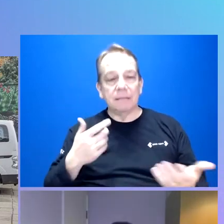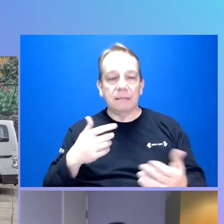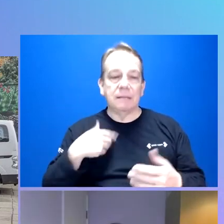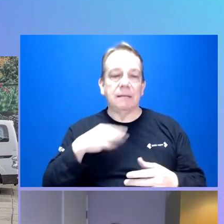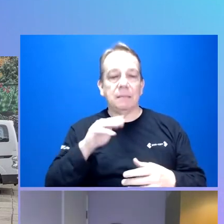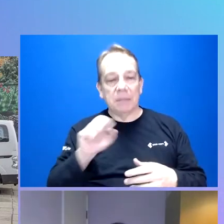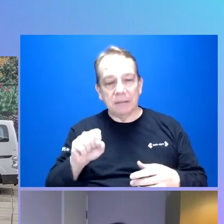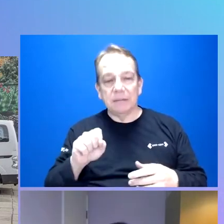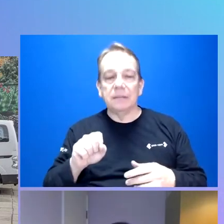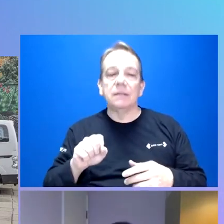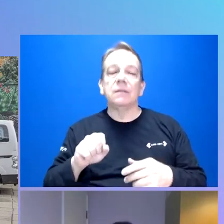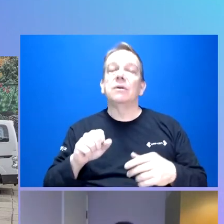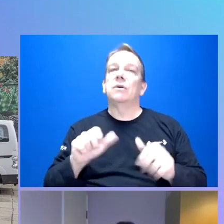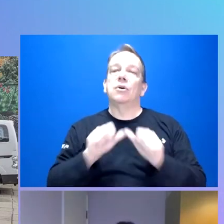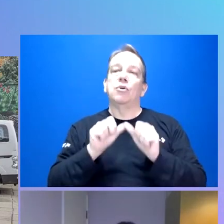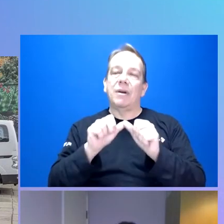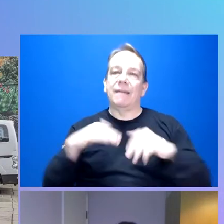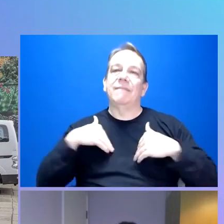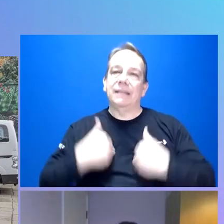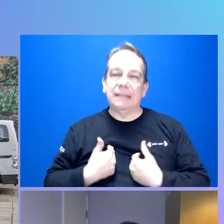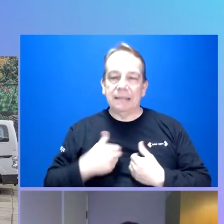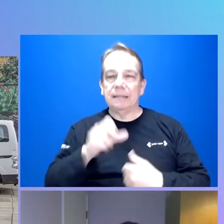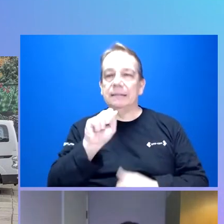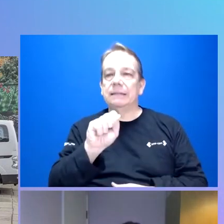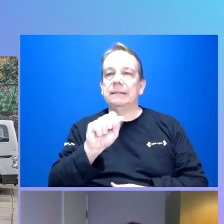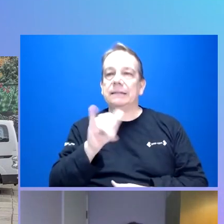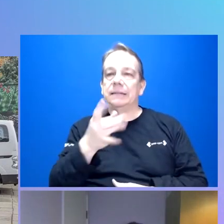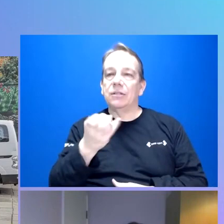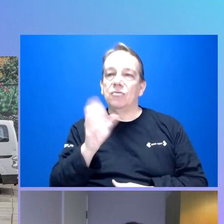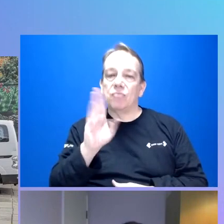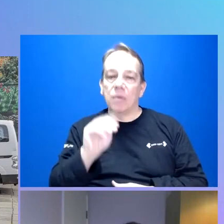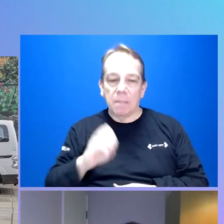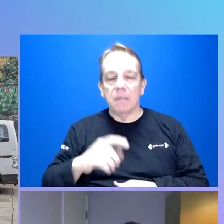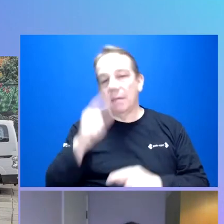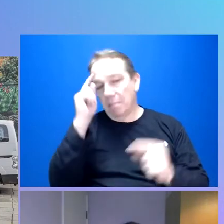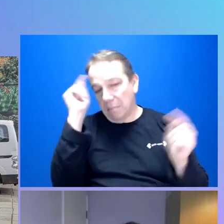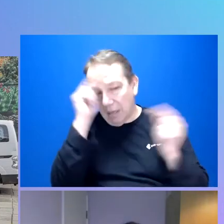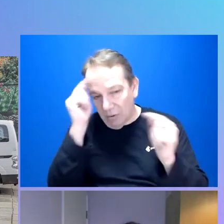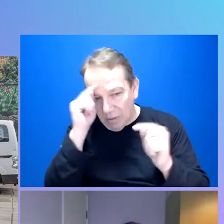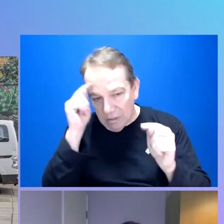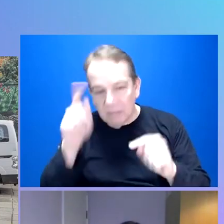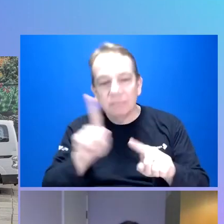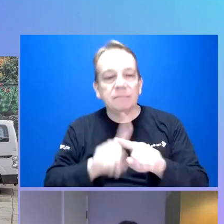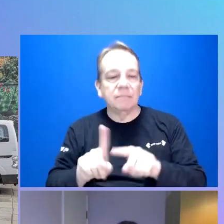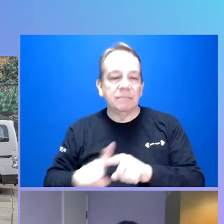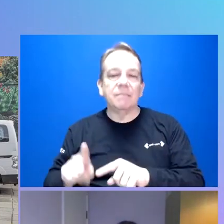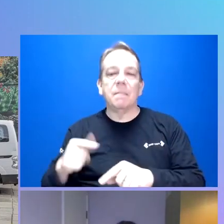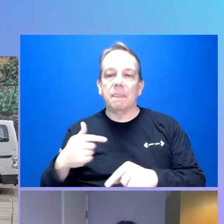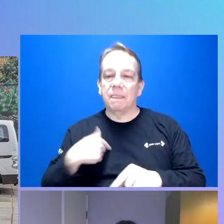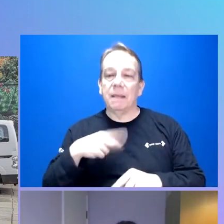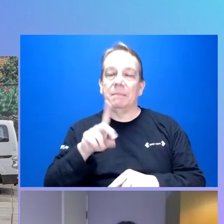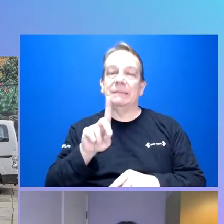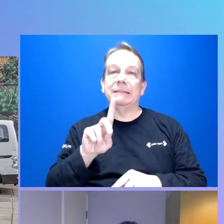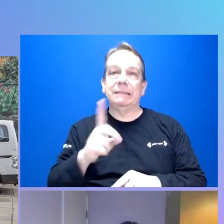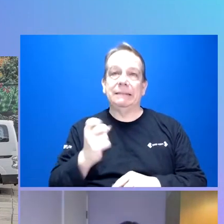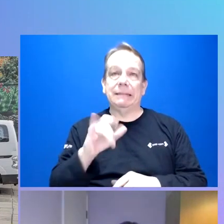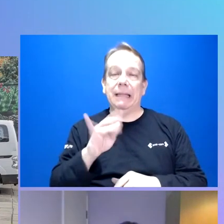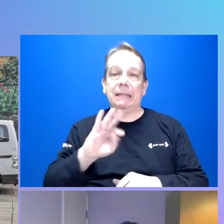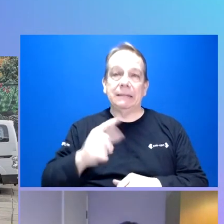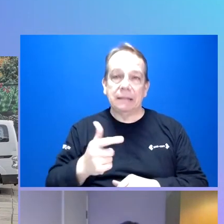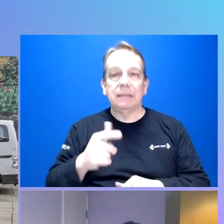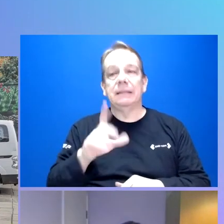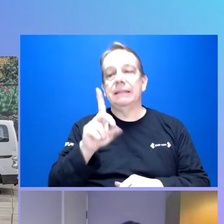ME/CFS, which is chronic fatigue syndrome, fibromyalgia and chronic migraine. And then neurodiversity-wise, I am dyslexic,